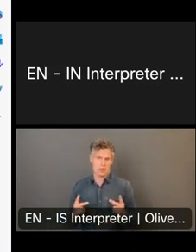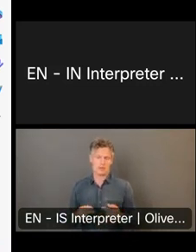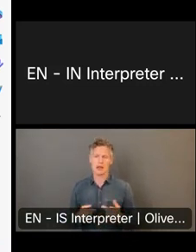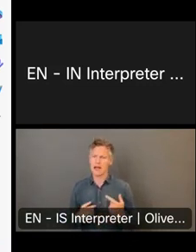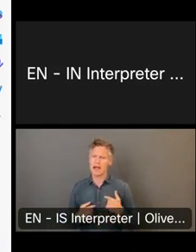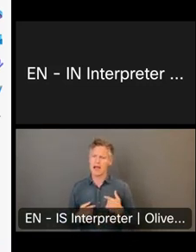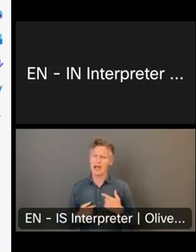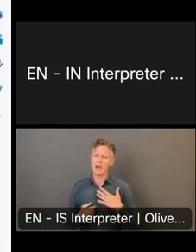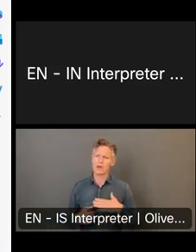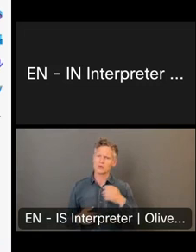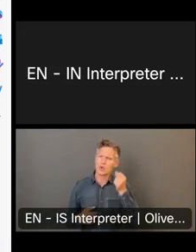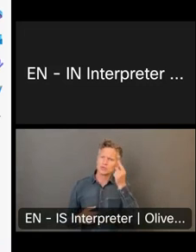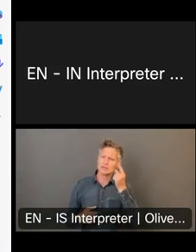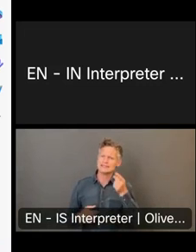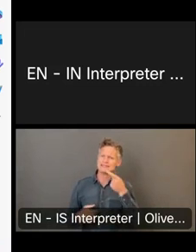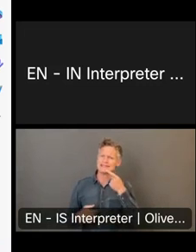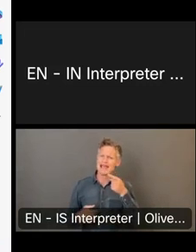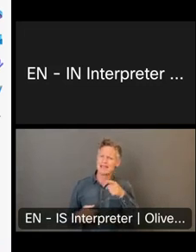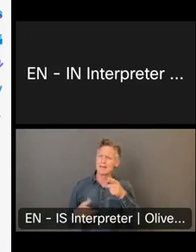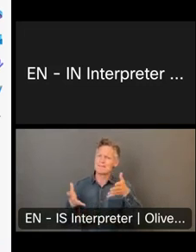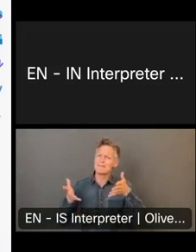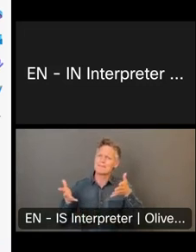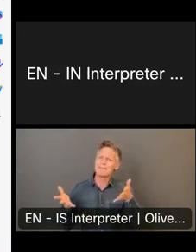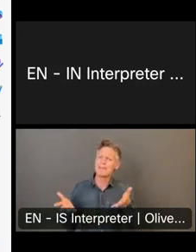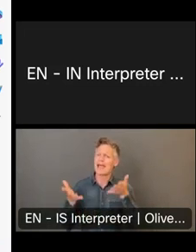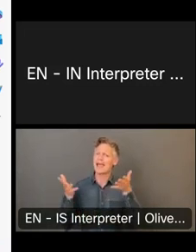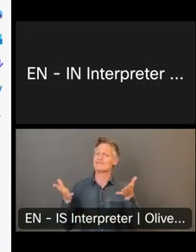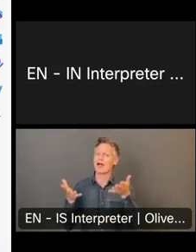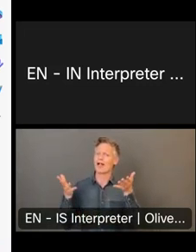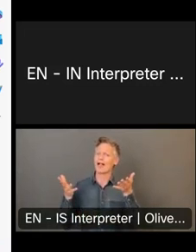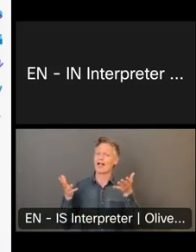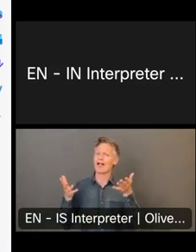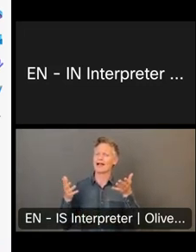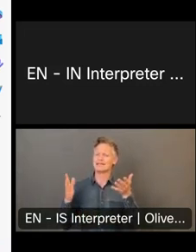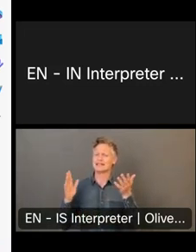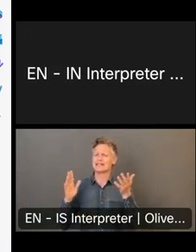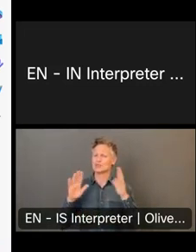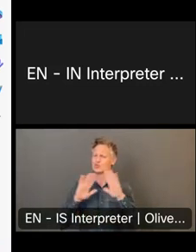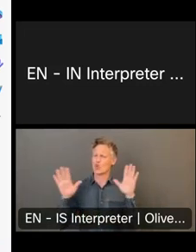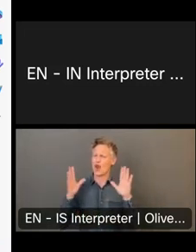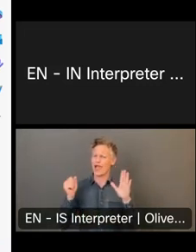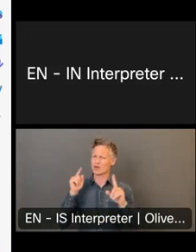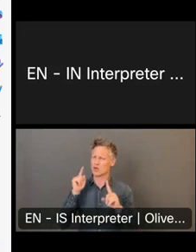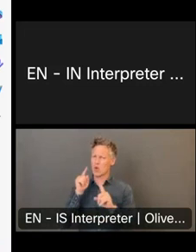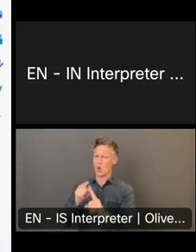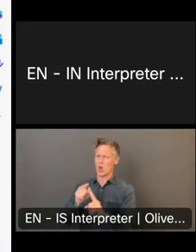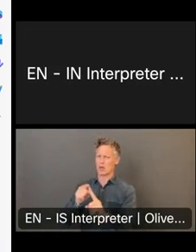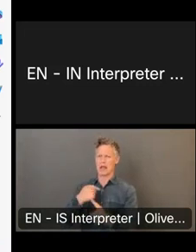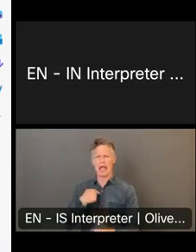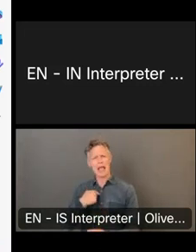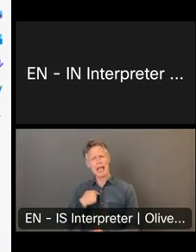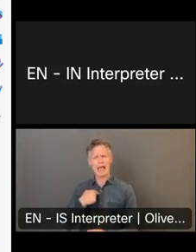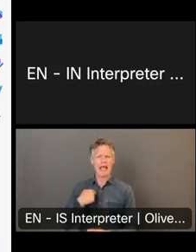that playful speech is not goal-oriented. I think that most playful